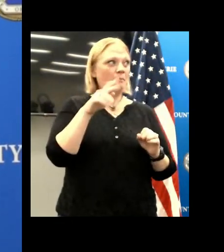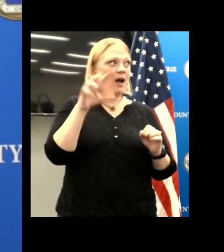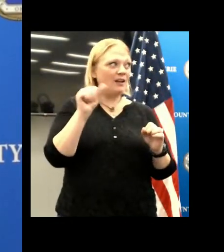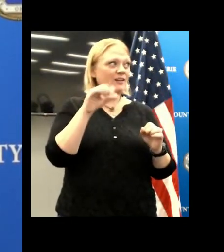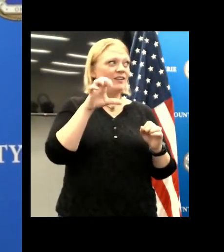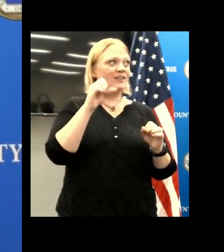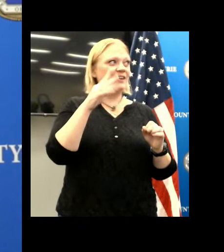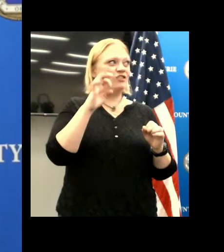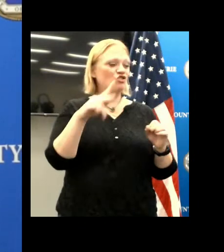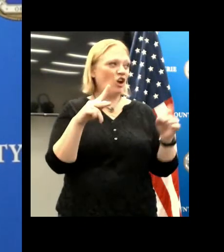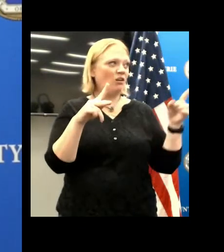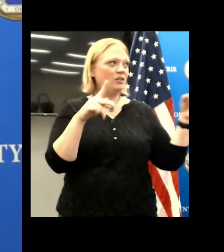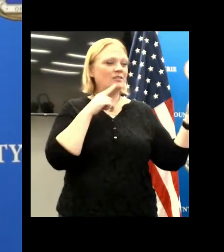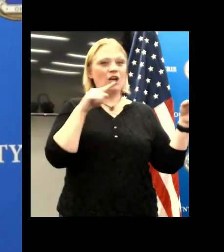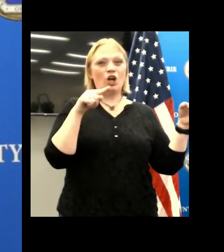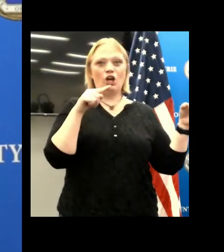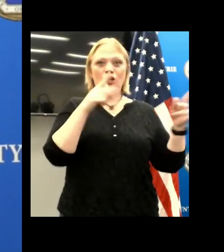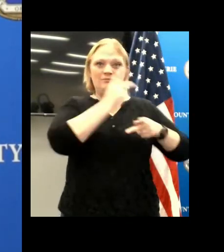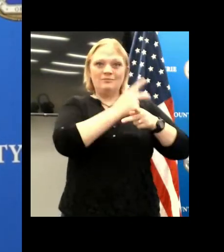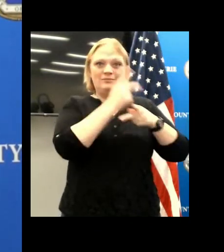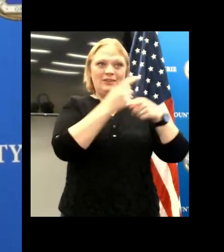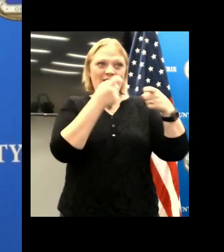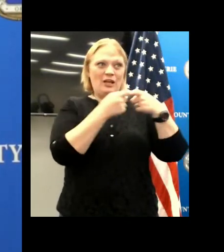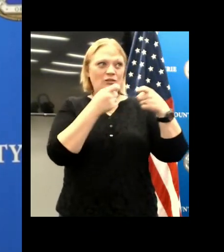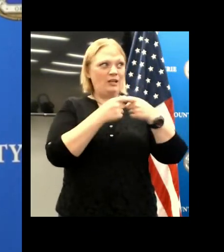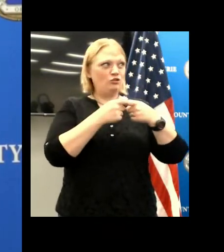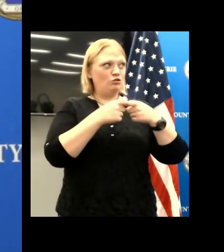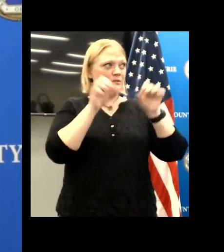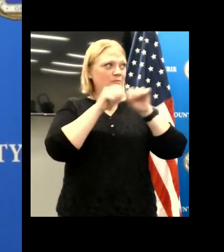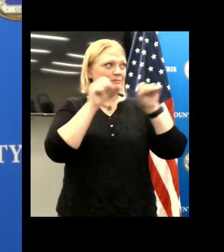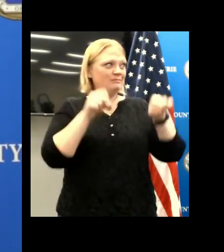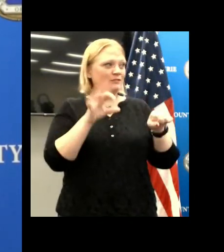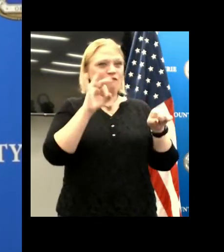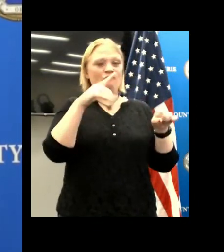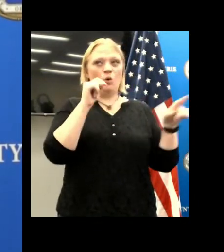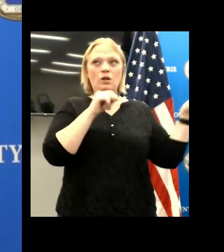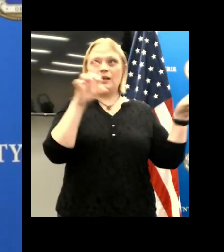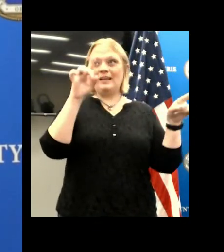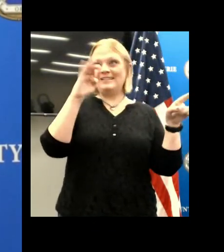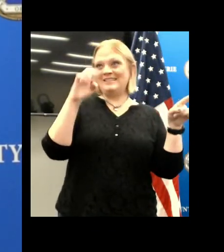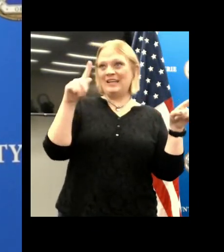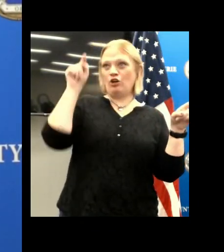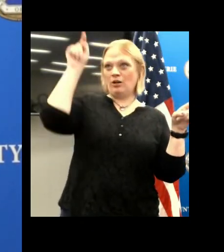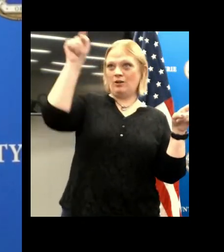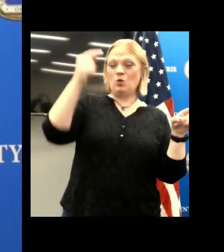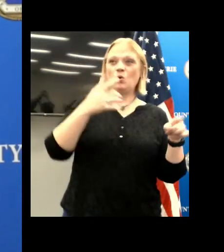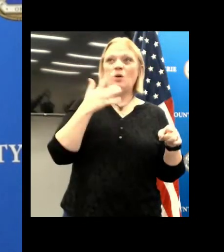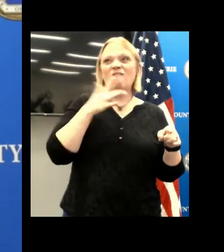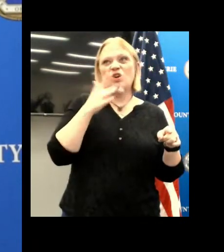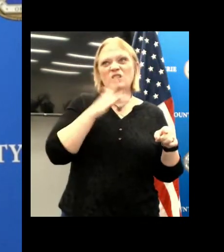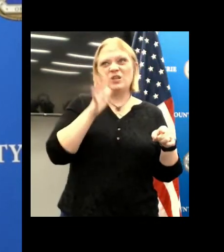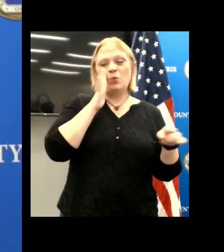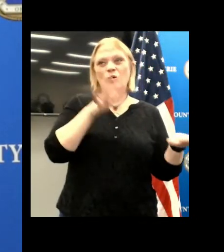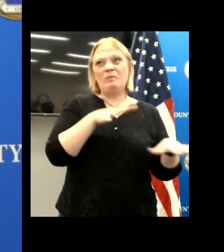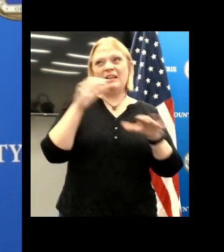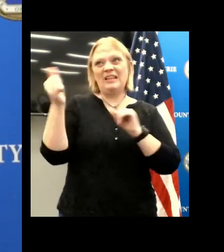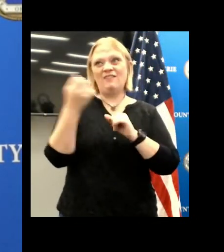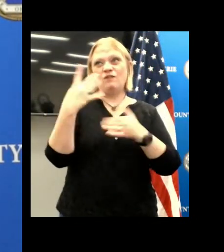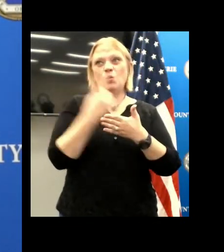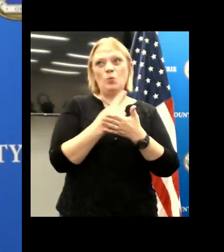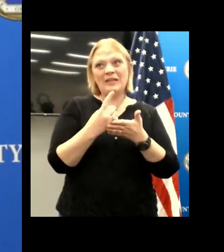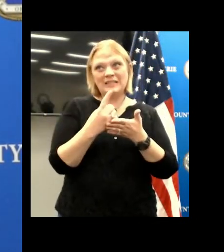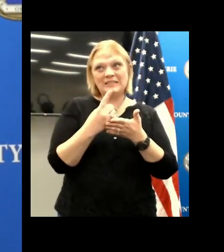Chuck Banis are manning the electric fort over there, and our friend Derek Smith in the back, who unfortunately will be leaving in about a couple